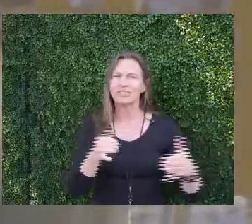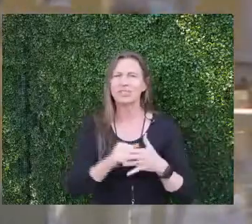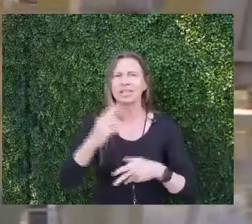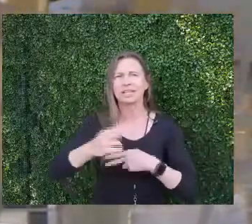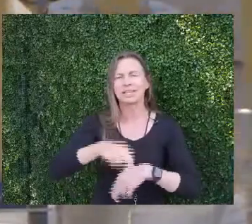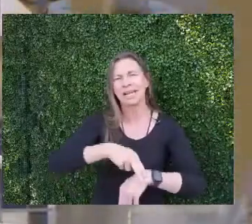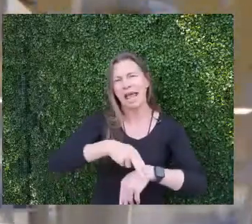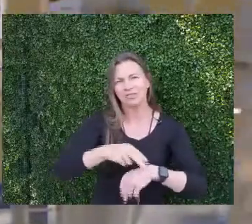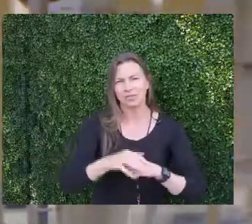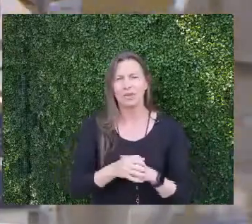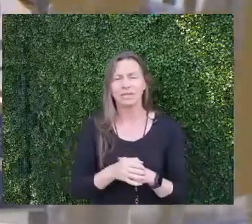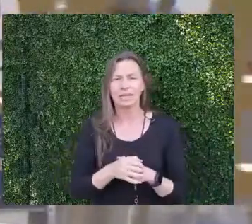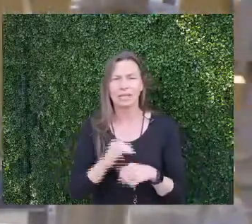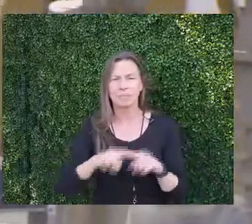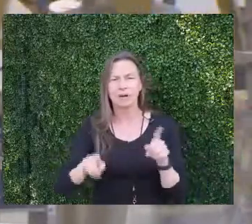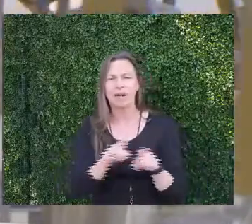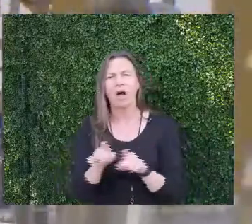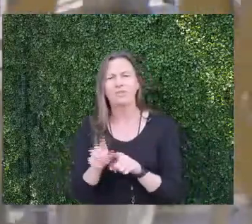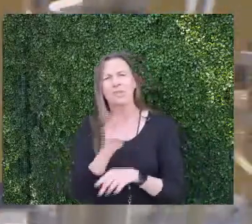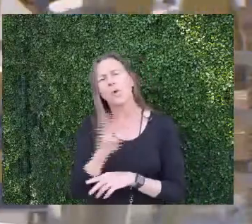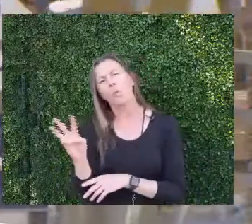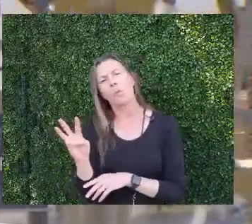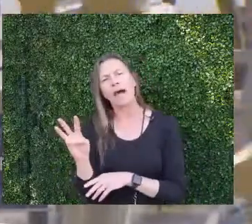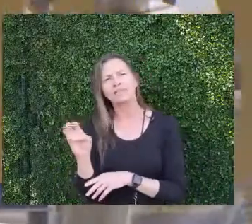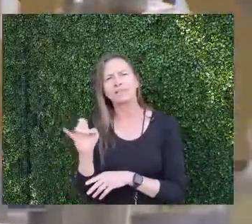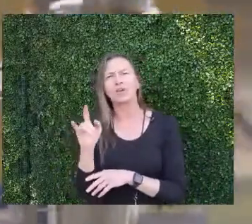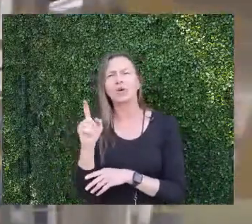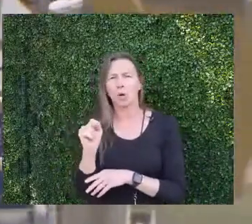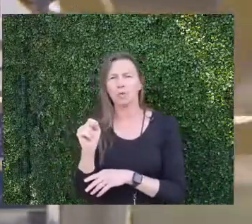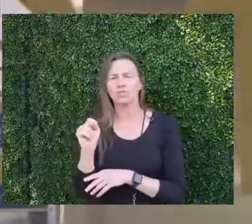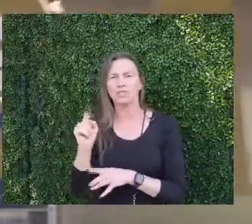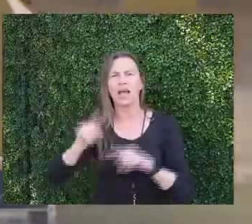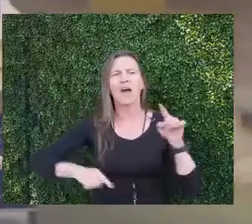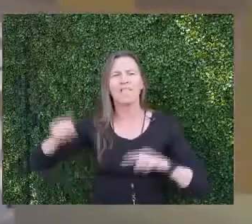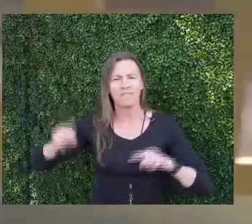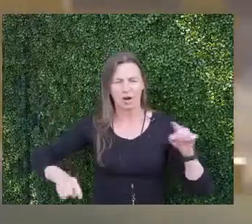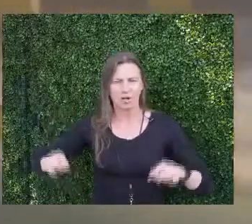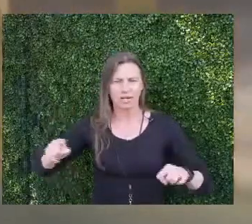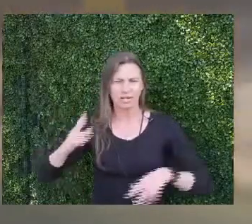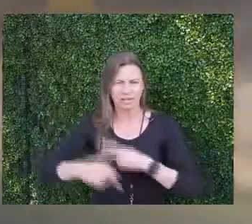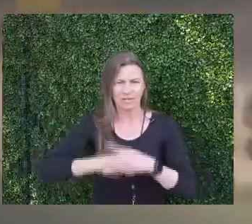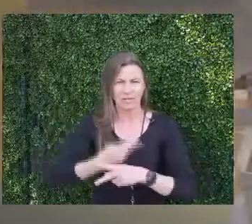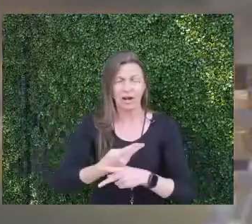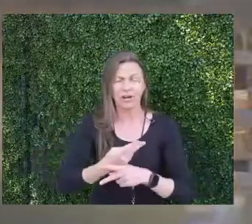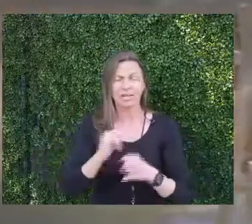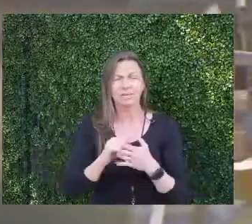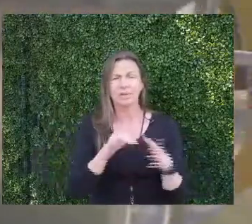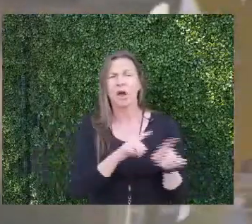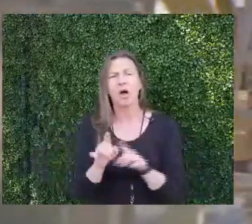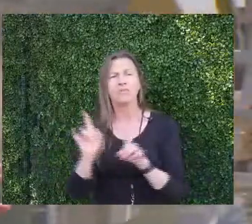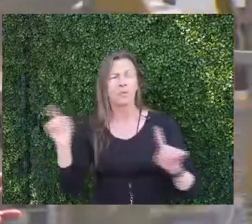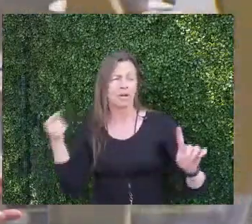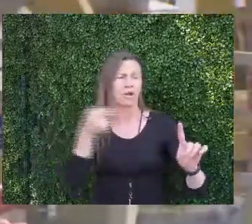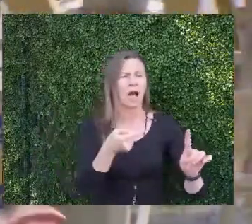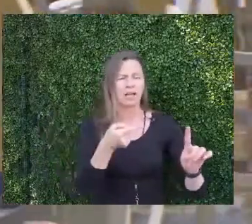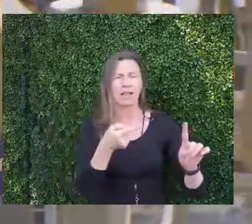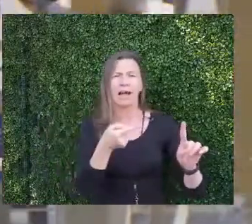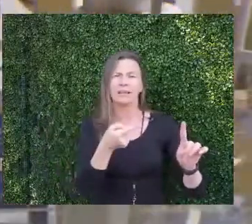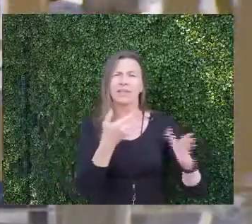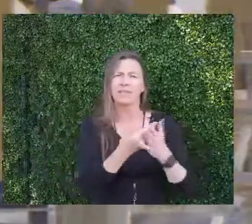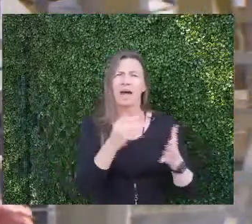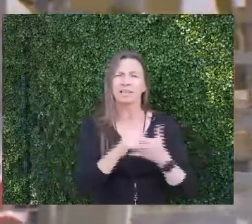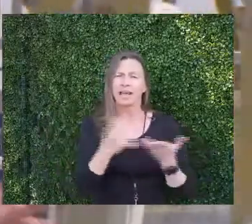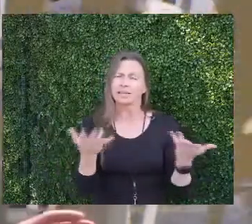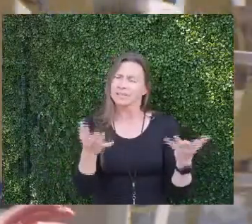West Coast variants here in the state of California. You're right to highlight the fact that vaccination rates, for example, in Marin